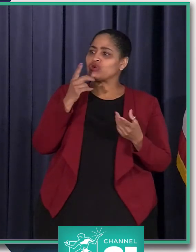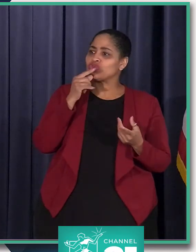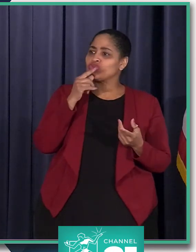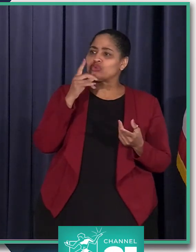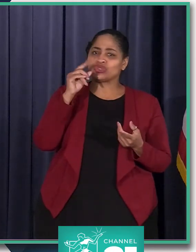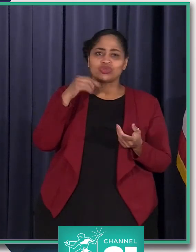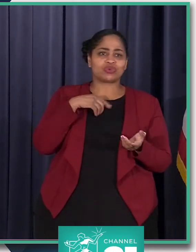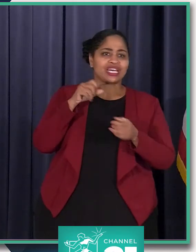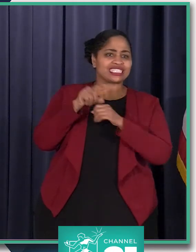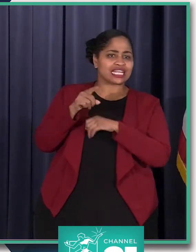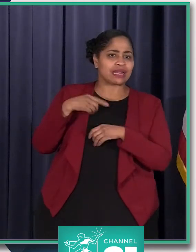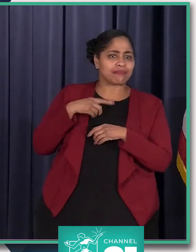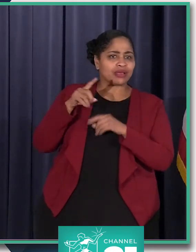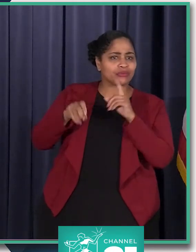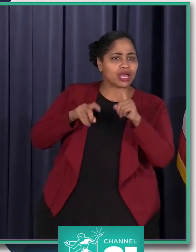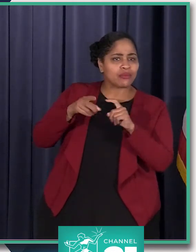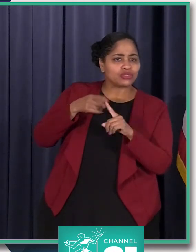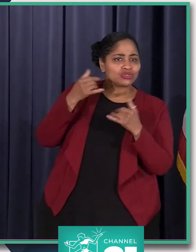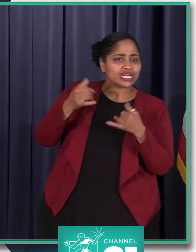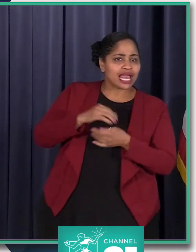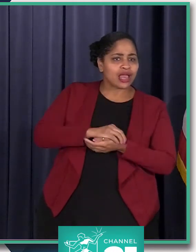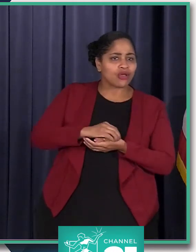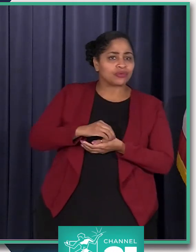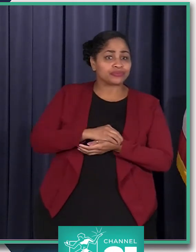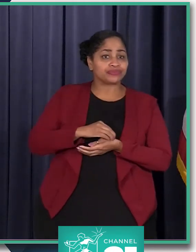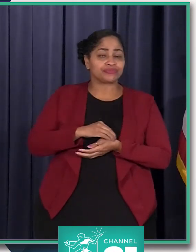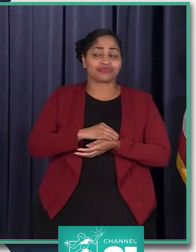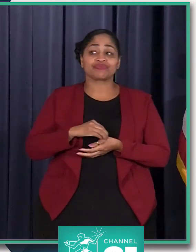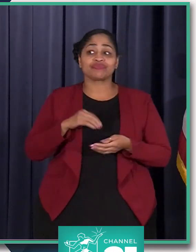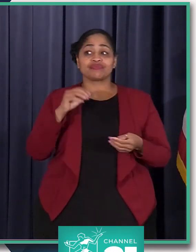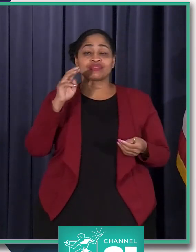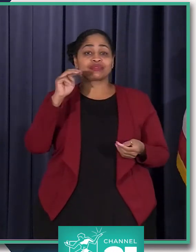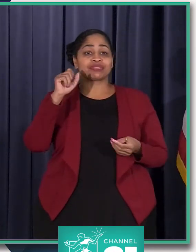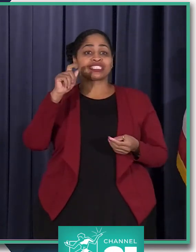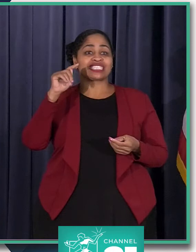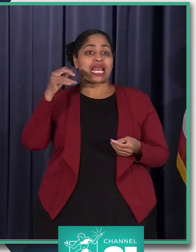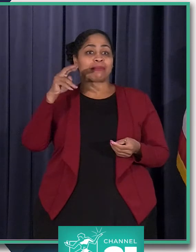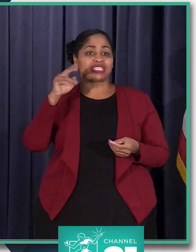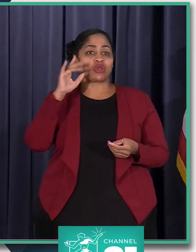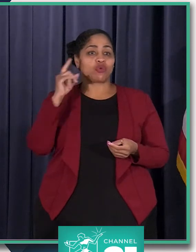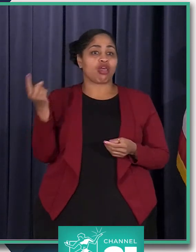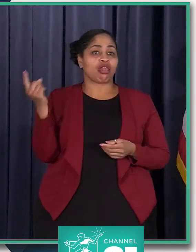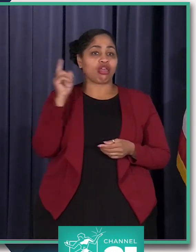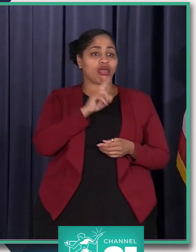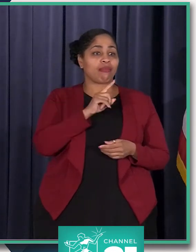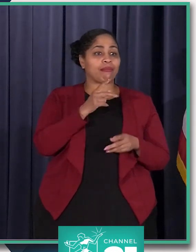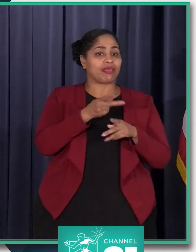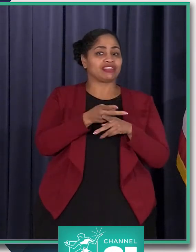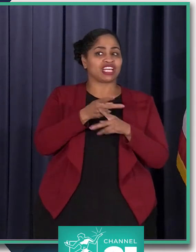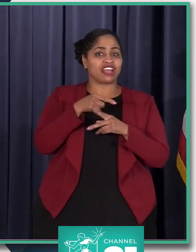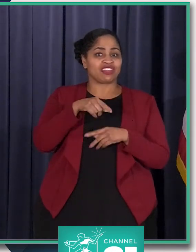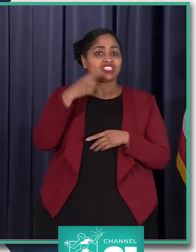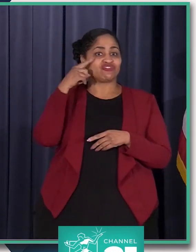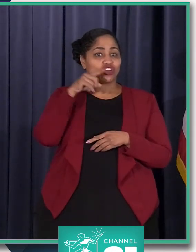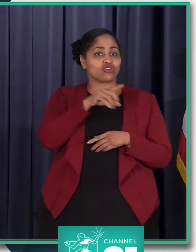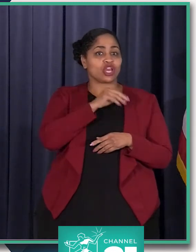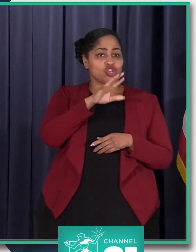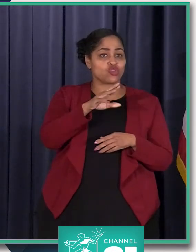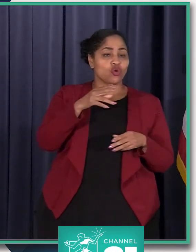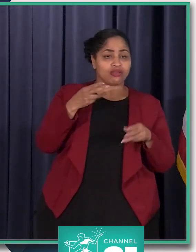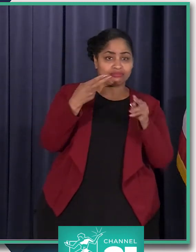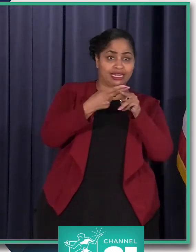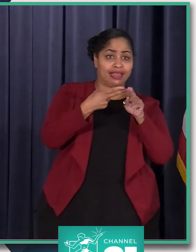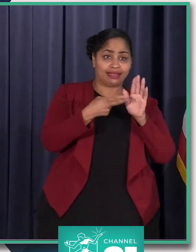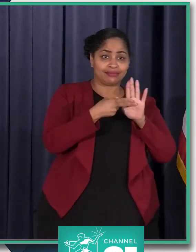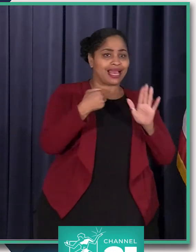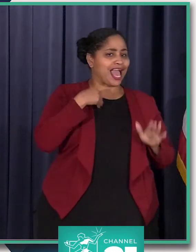my inquiry to now? Okay. Well, Saskia Thompson is going to take care of this, and your reputation is such,